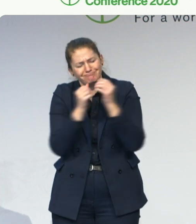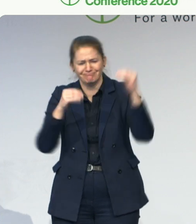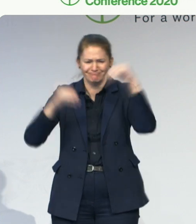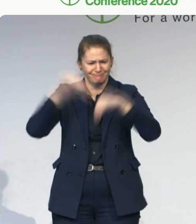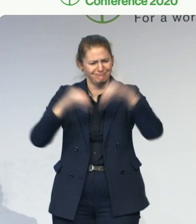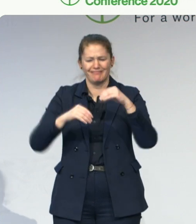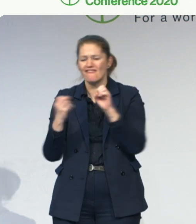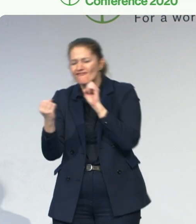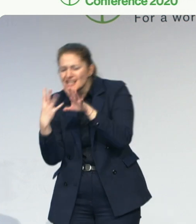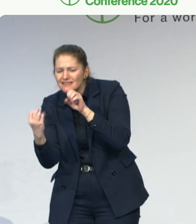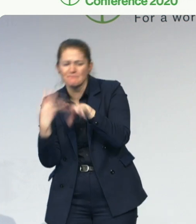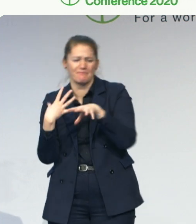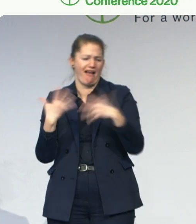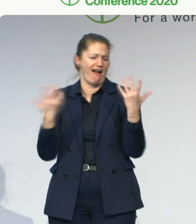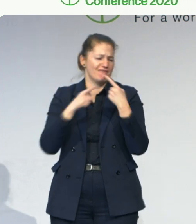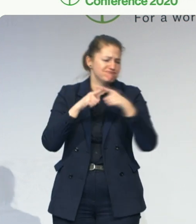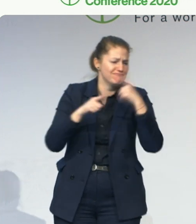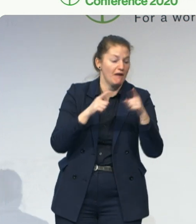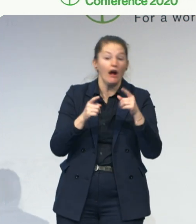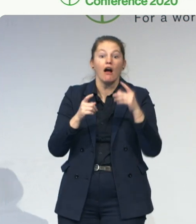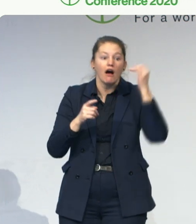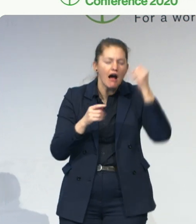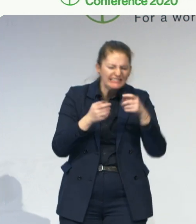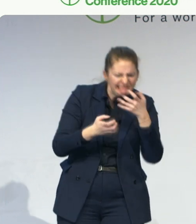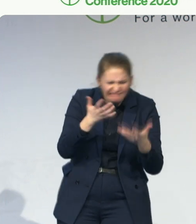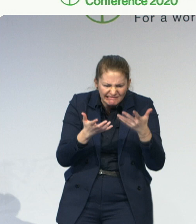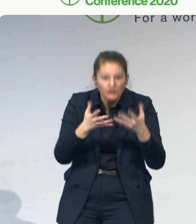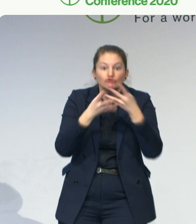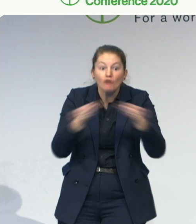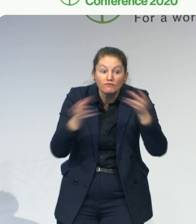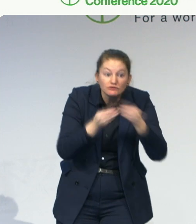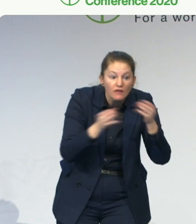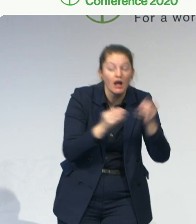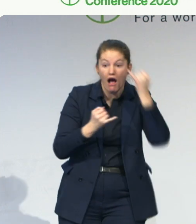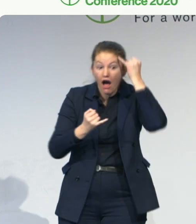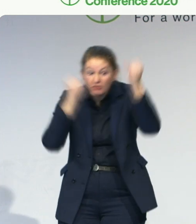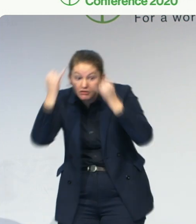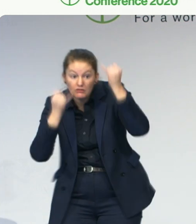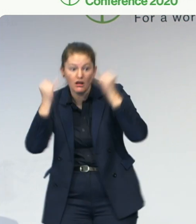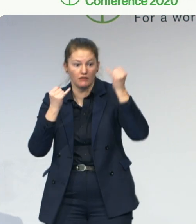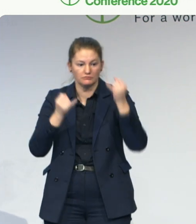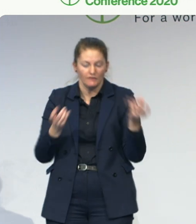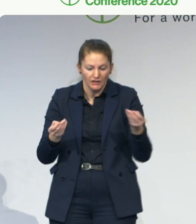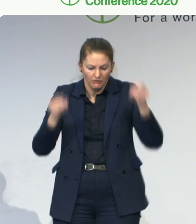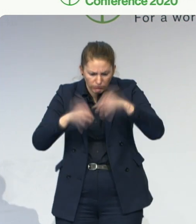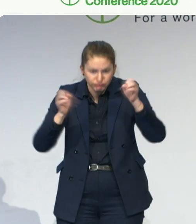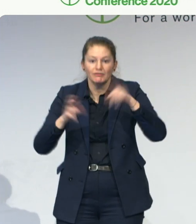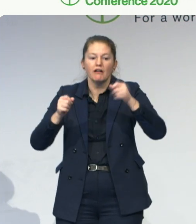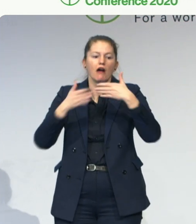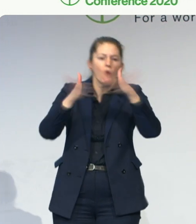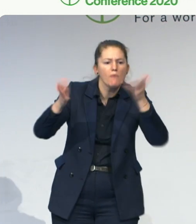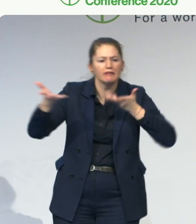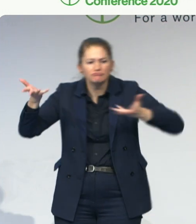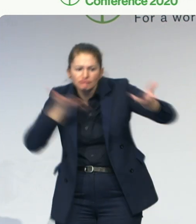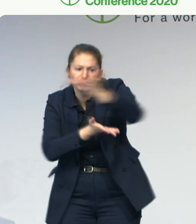By connecting it all up and open it up, we intend to add even further value